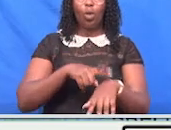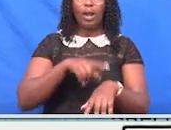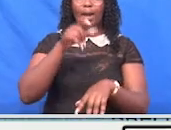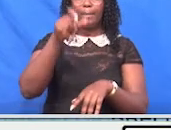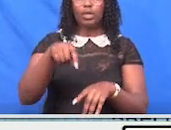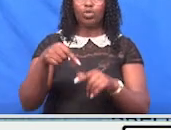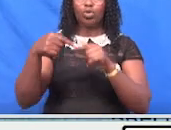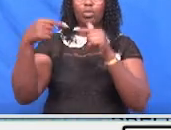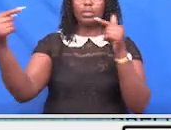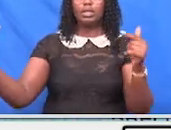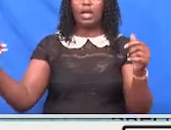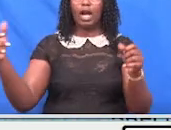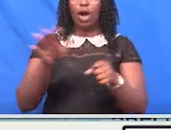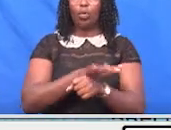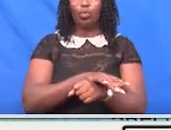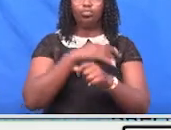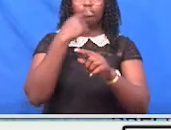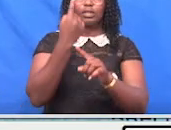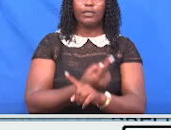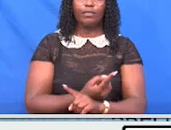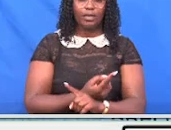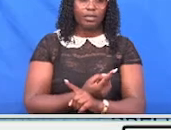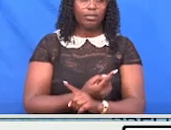objects, a whole different